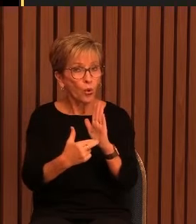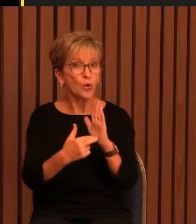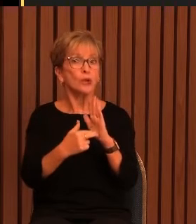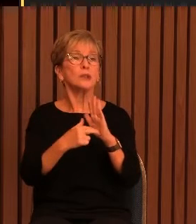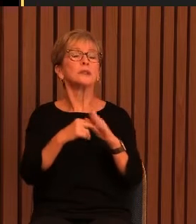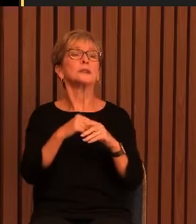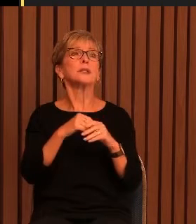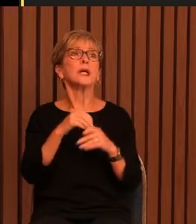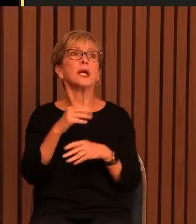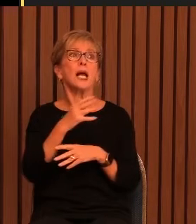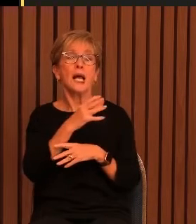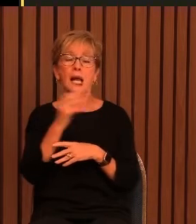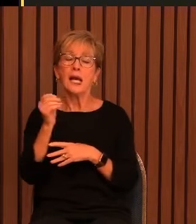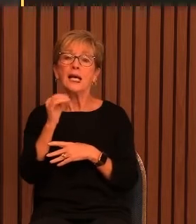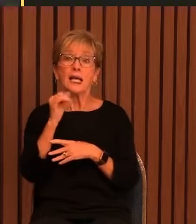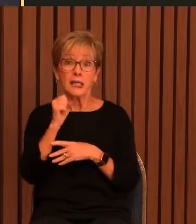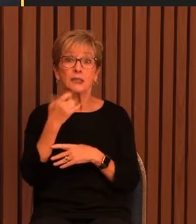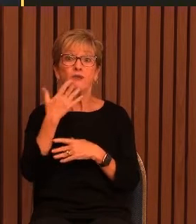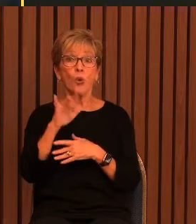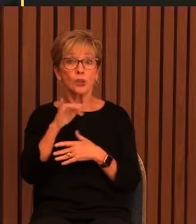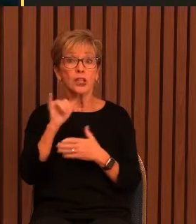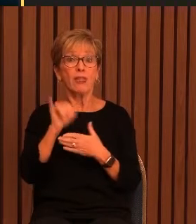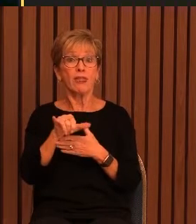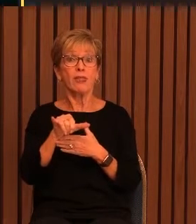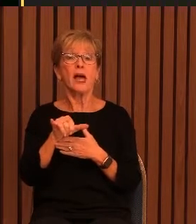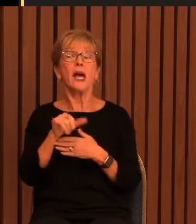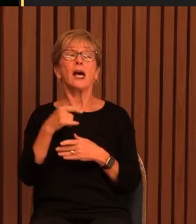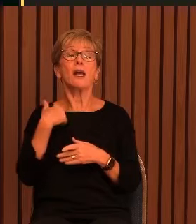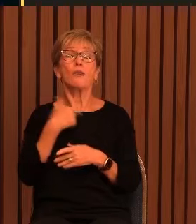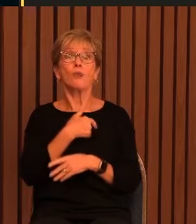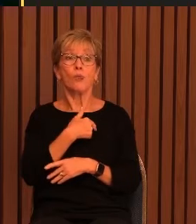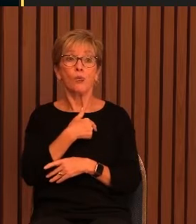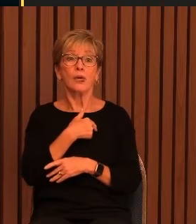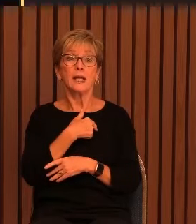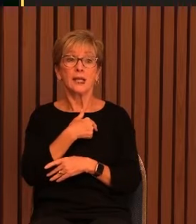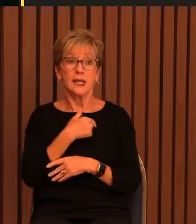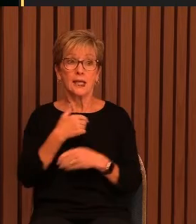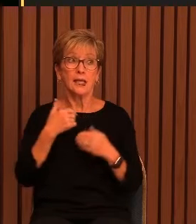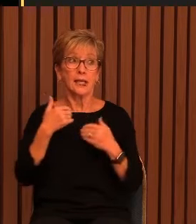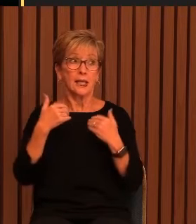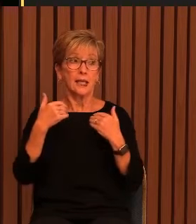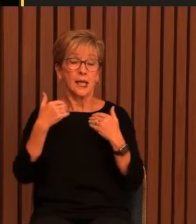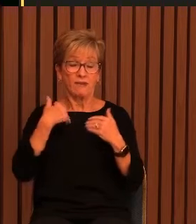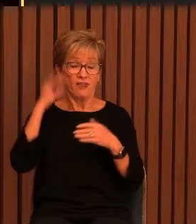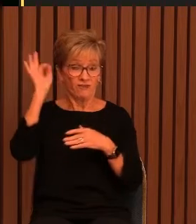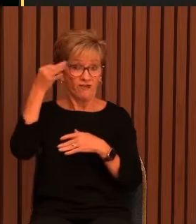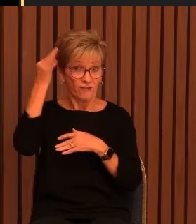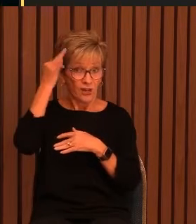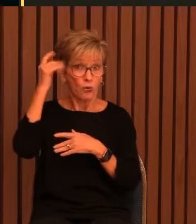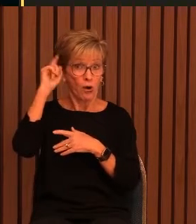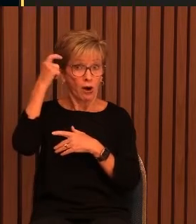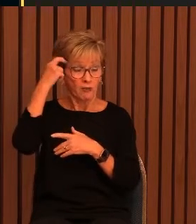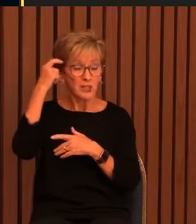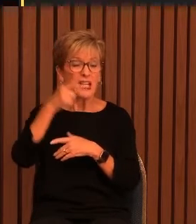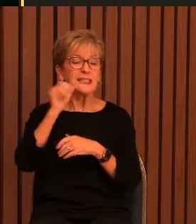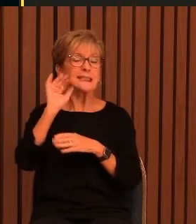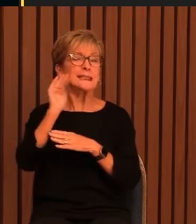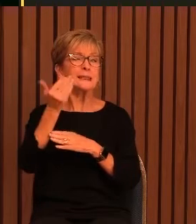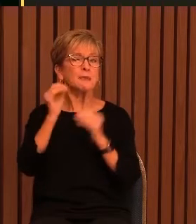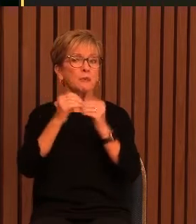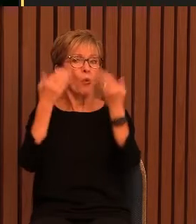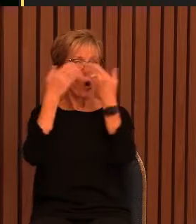will. It is fortunate that I think we're at a place with the federal government where they seem to be more